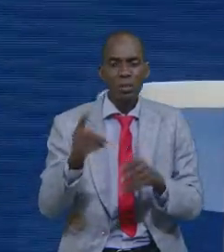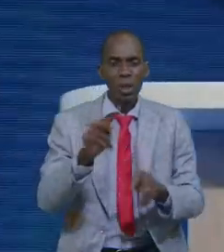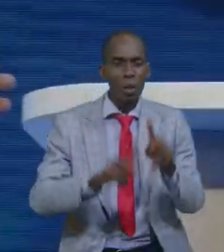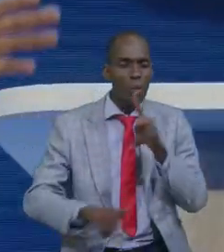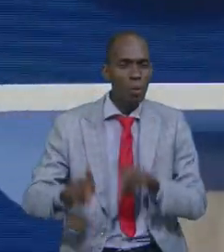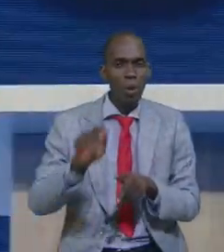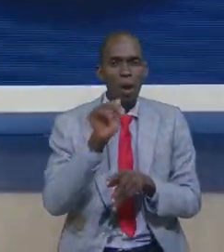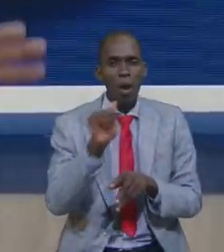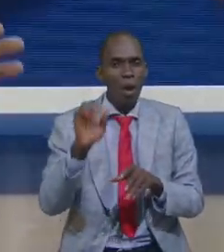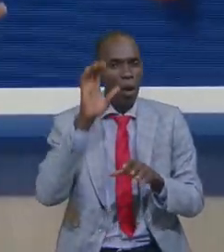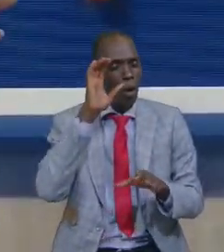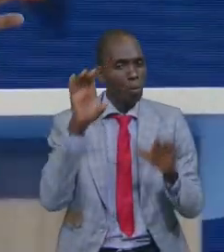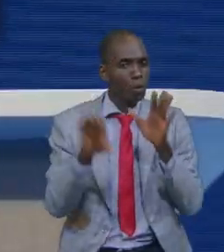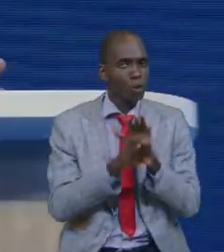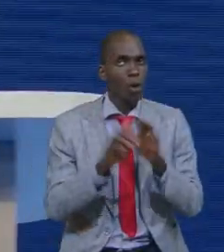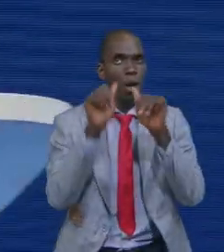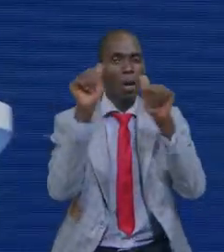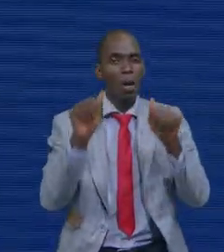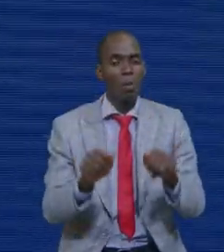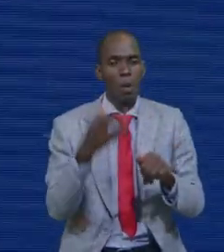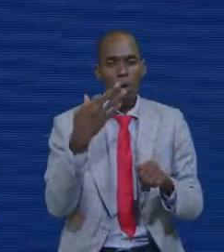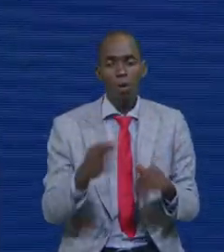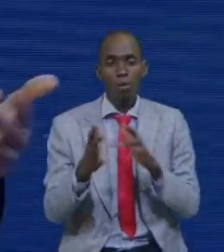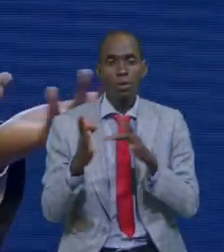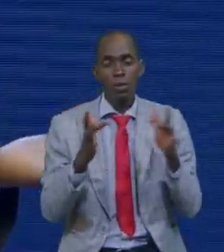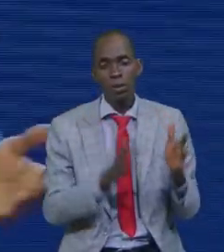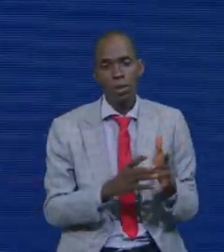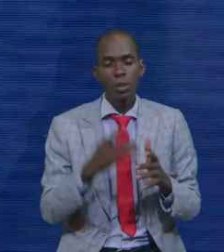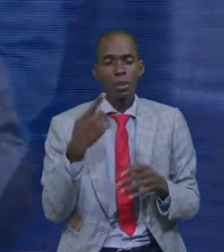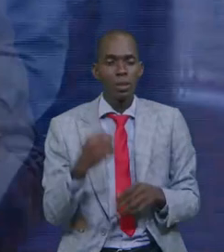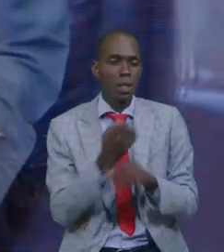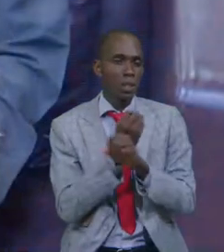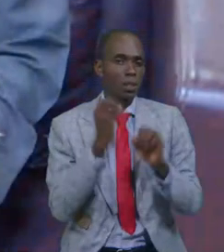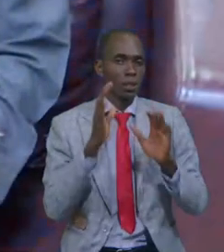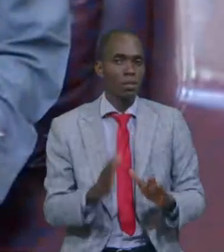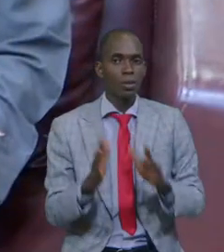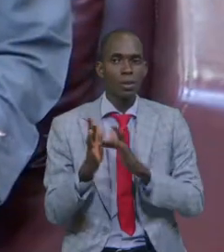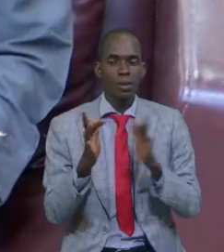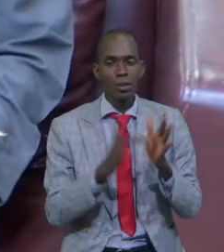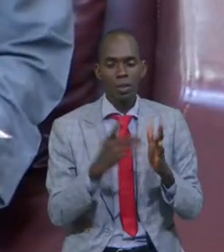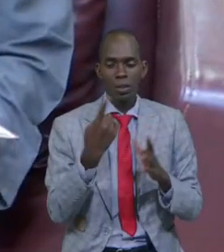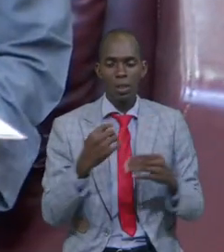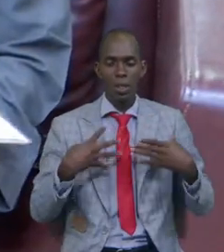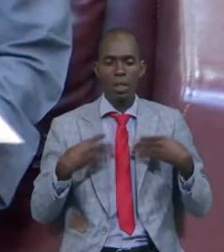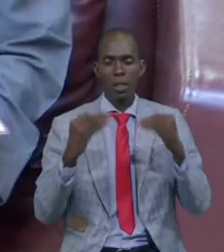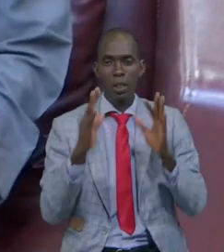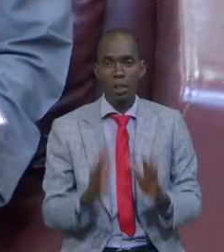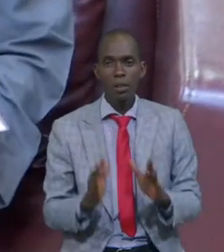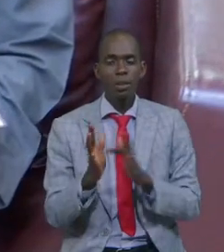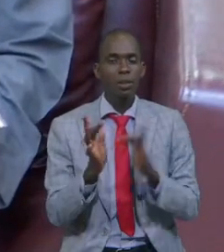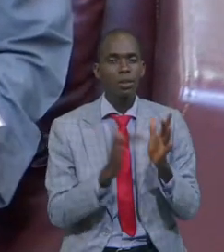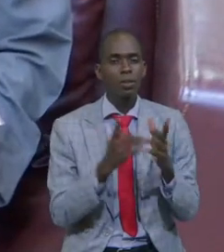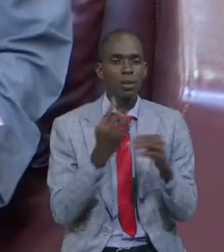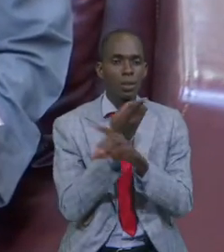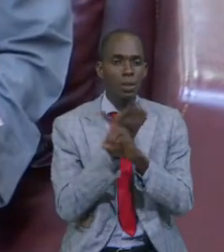a symbol of Jesus, the Savior, Jesus, the healer, Jesus, the deliverer,